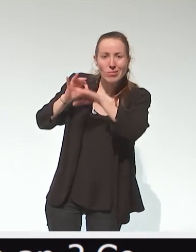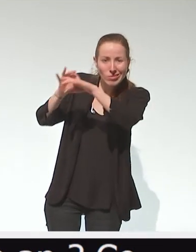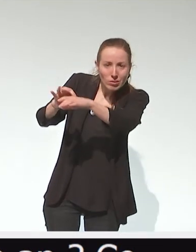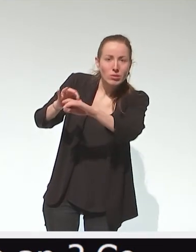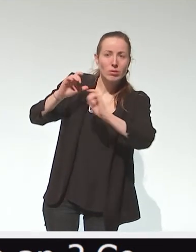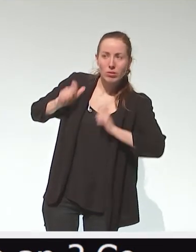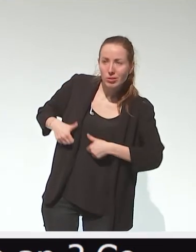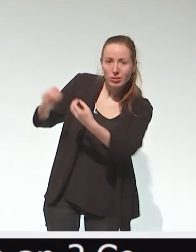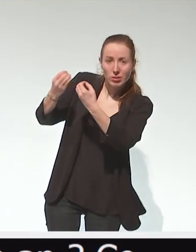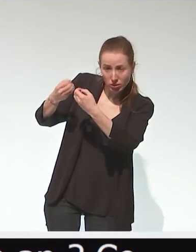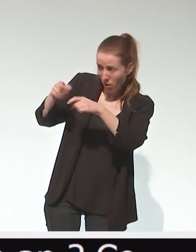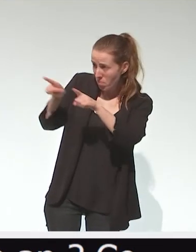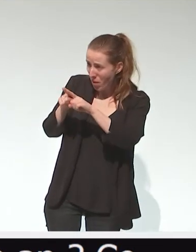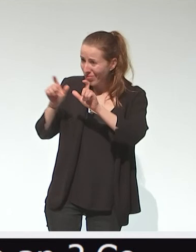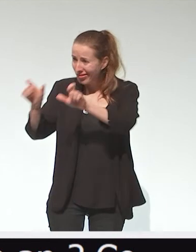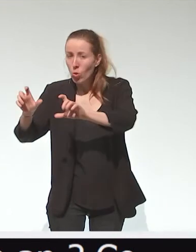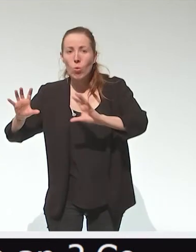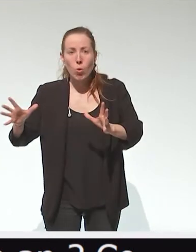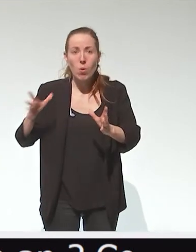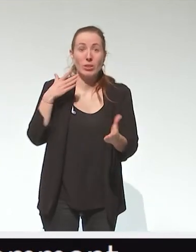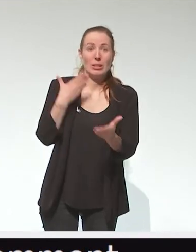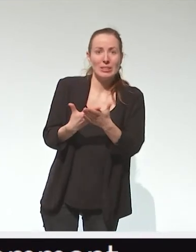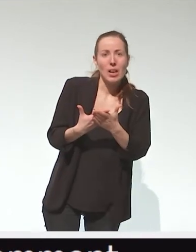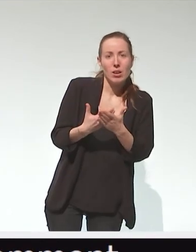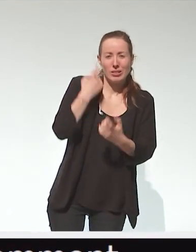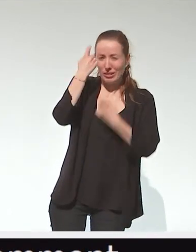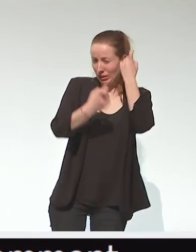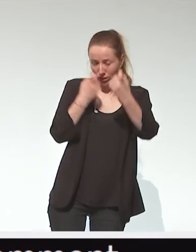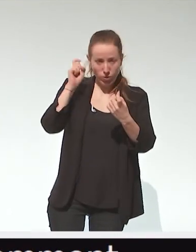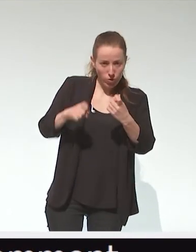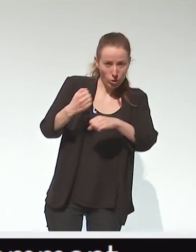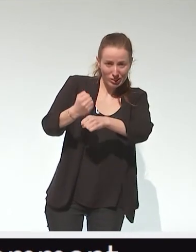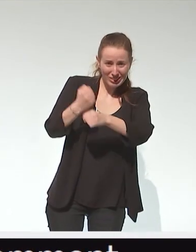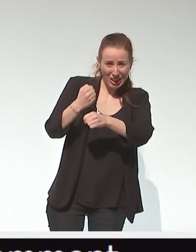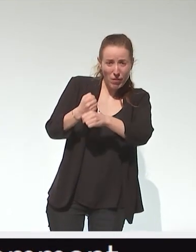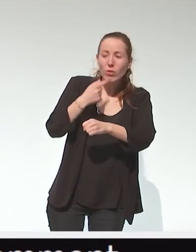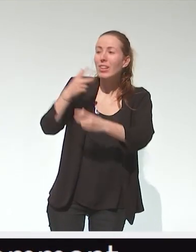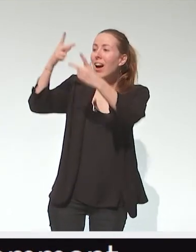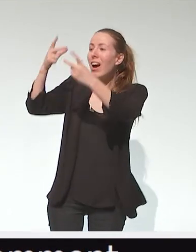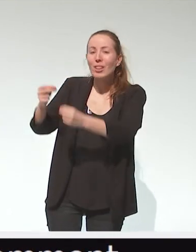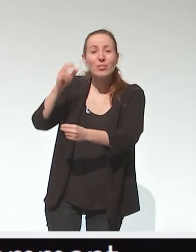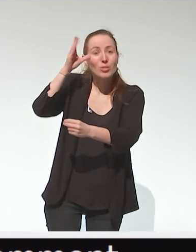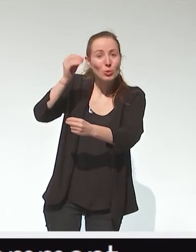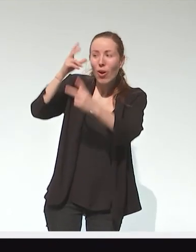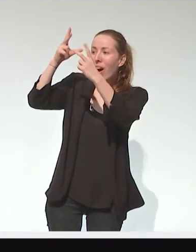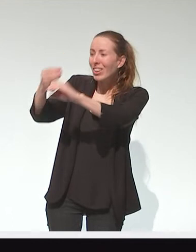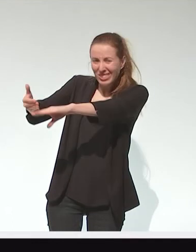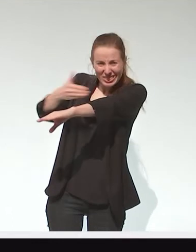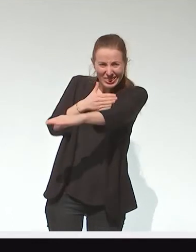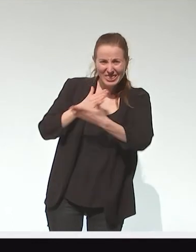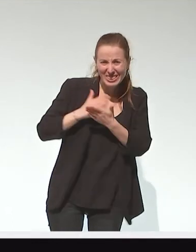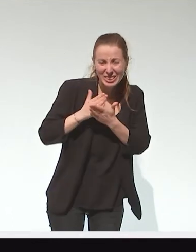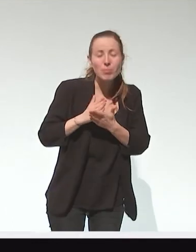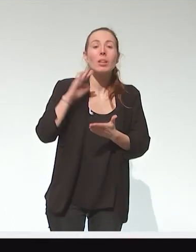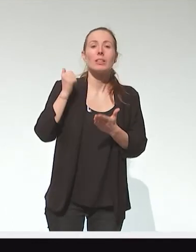management of the requirements for assistance for each student? We also need to make it easier for